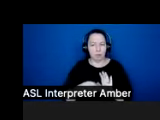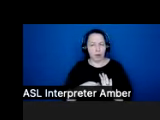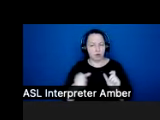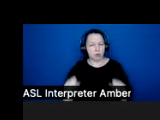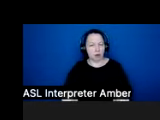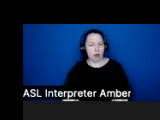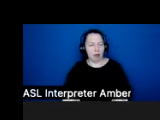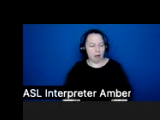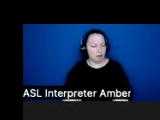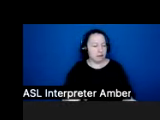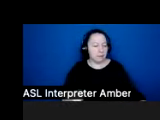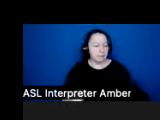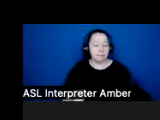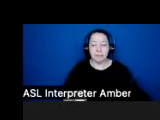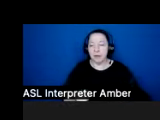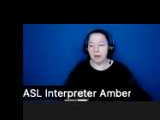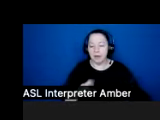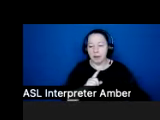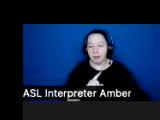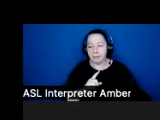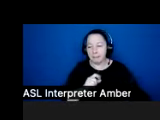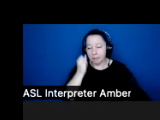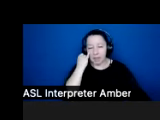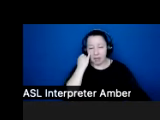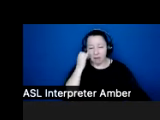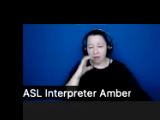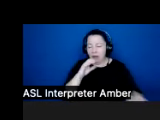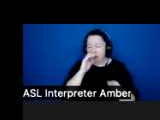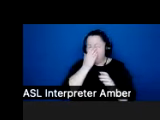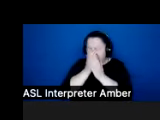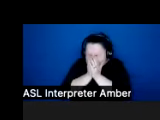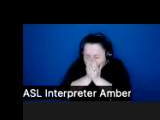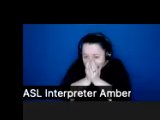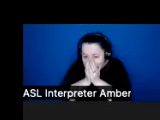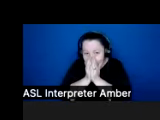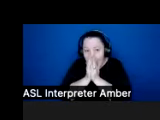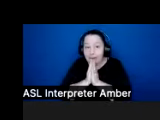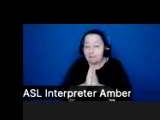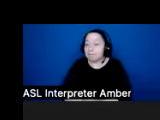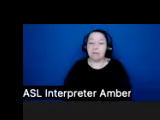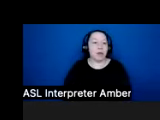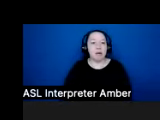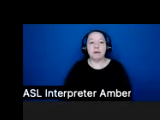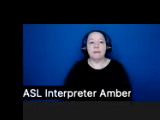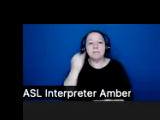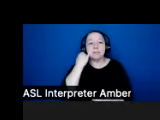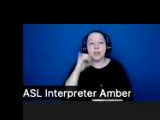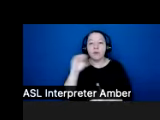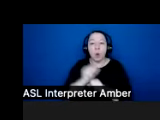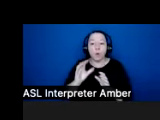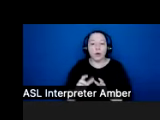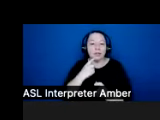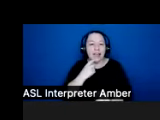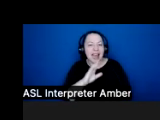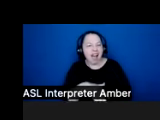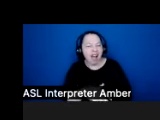How would you feel if one of your coworkers, I guess I'll ask that question instead. How would you feel if one of your coworkers said, "Oh